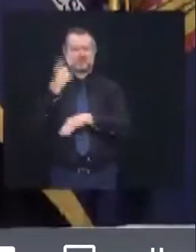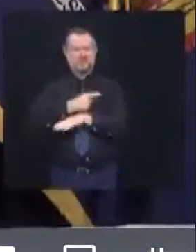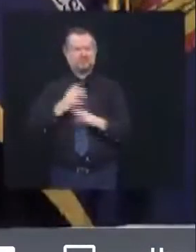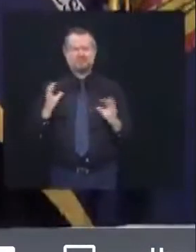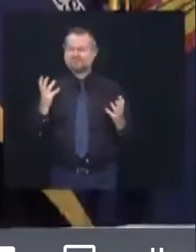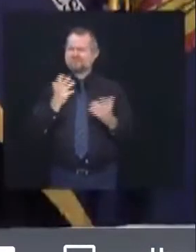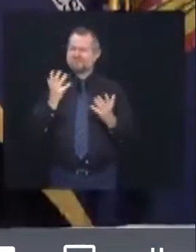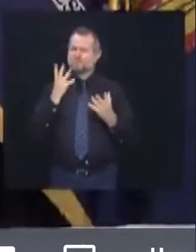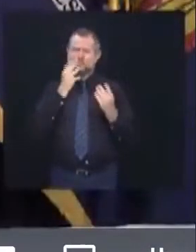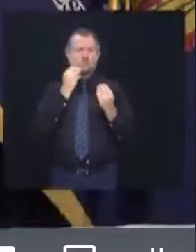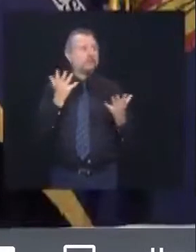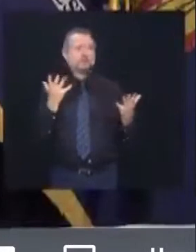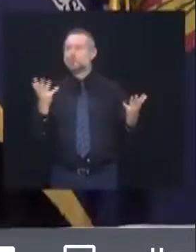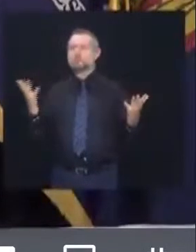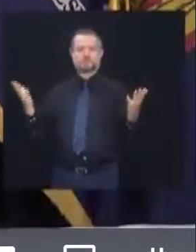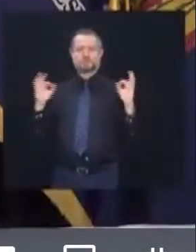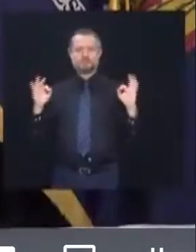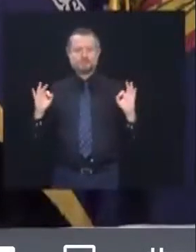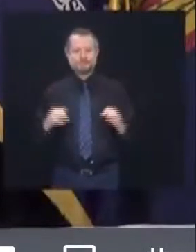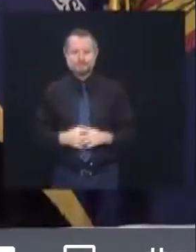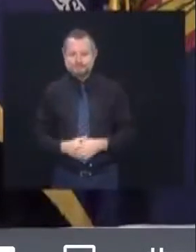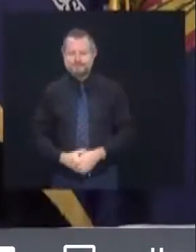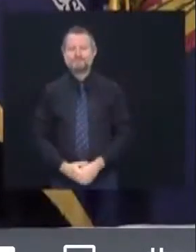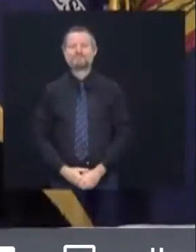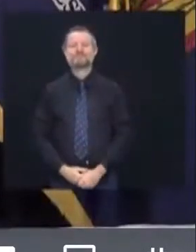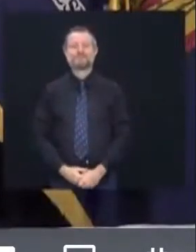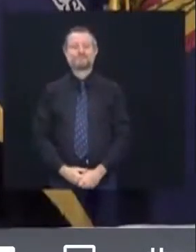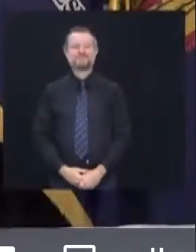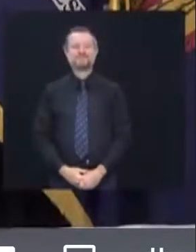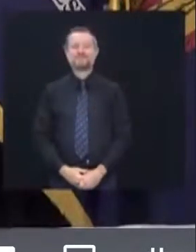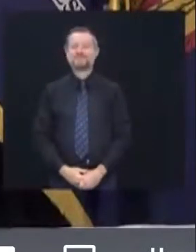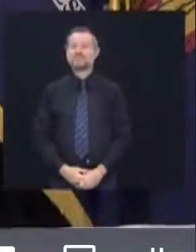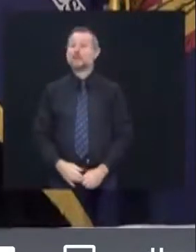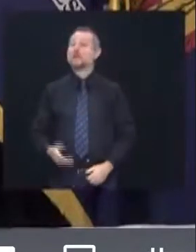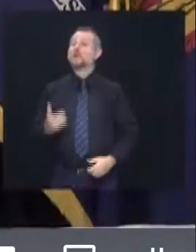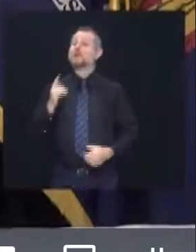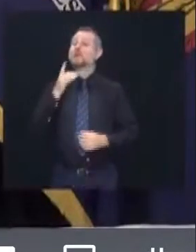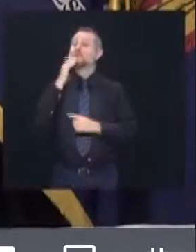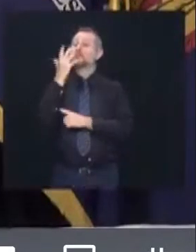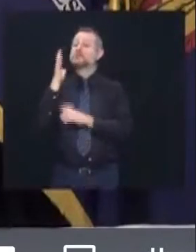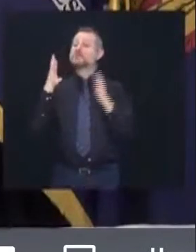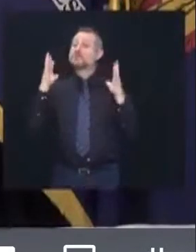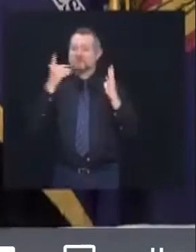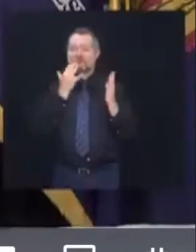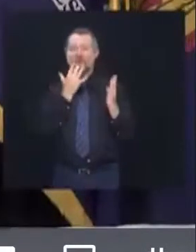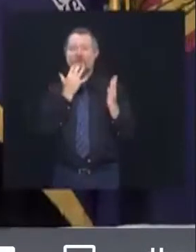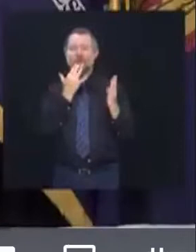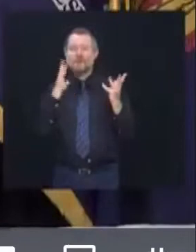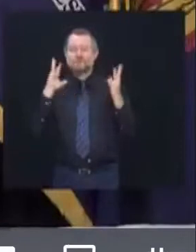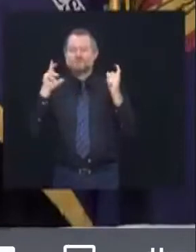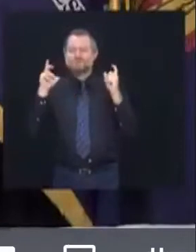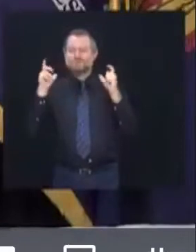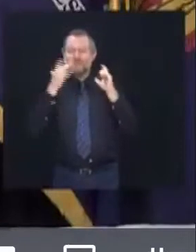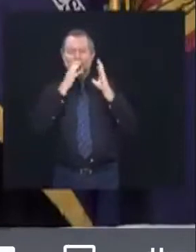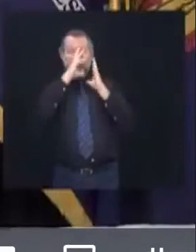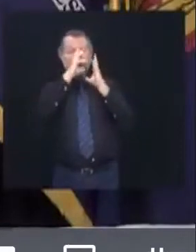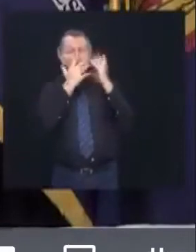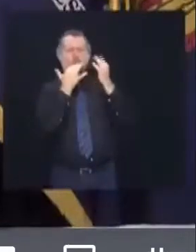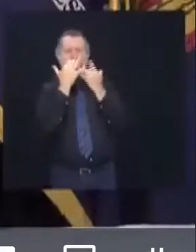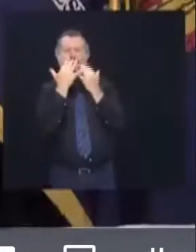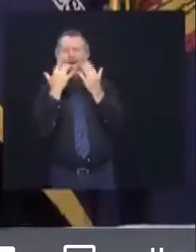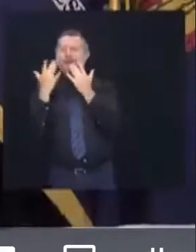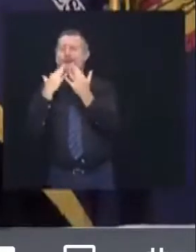York. It's a great fall foliage weekend, you should know. We have a special I Love New York map that shows